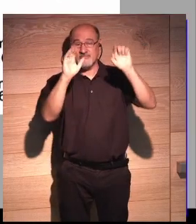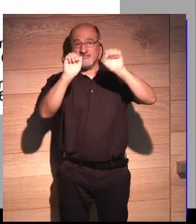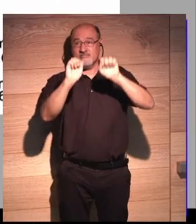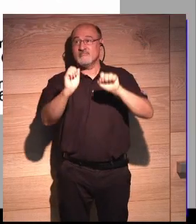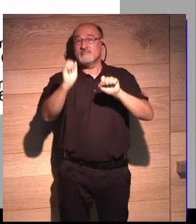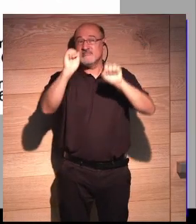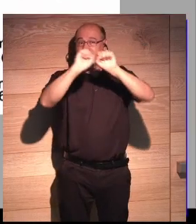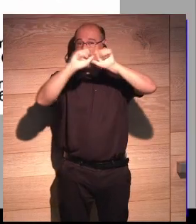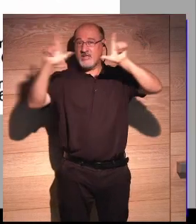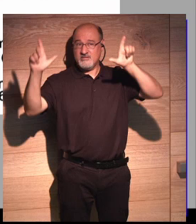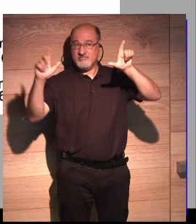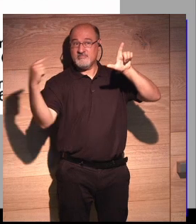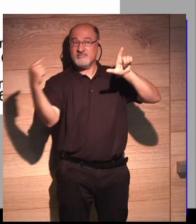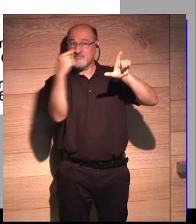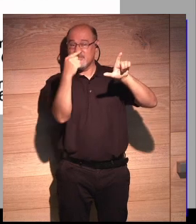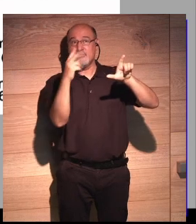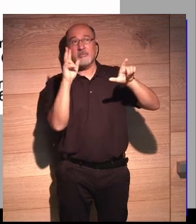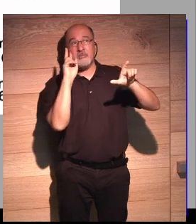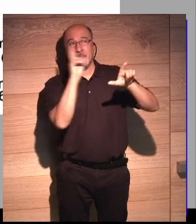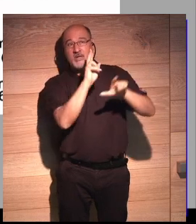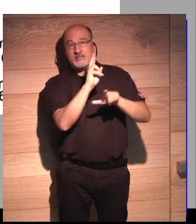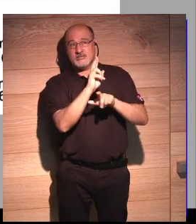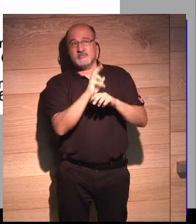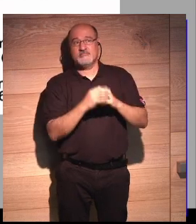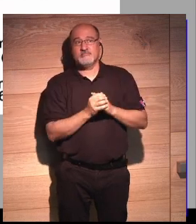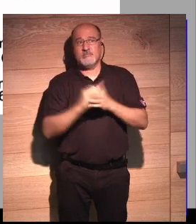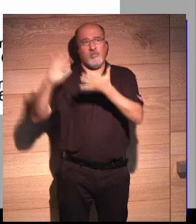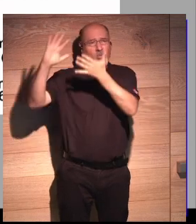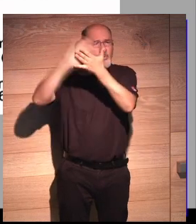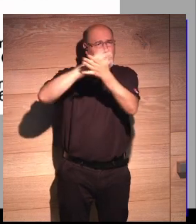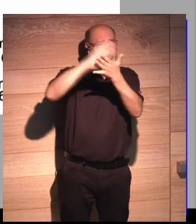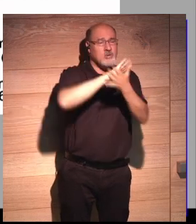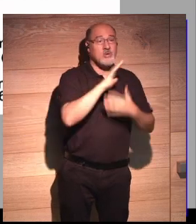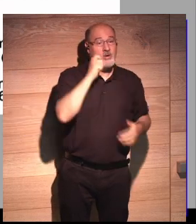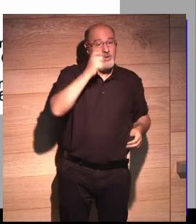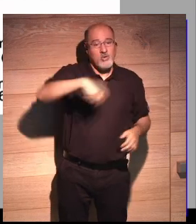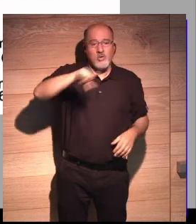And despite us as human beings being amazing